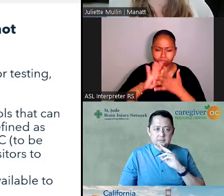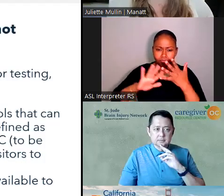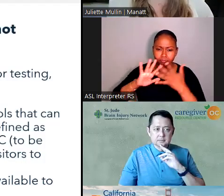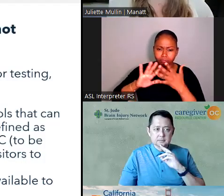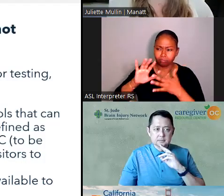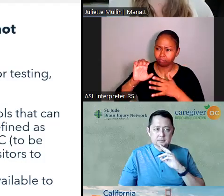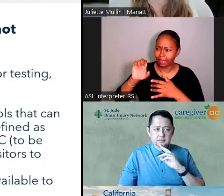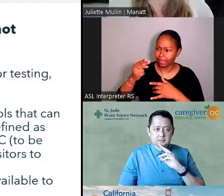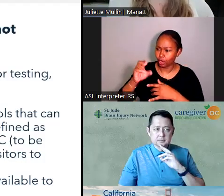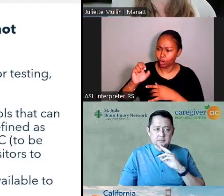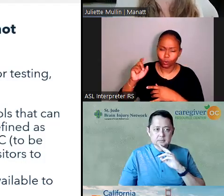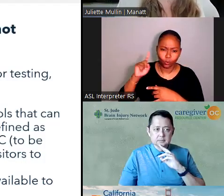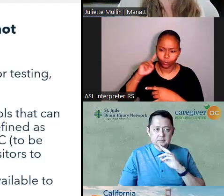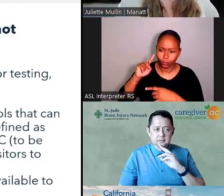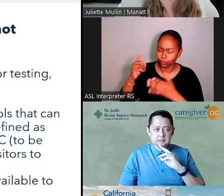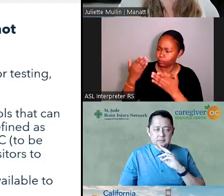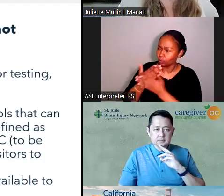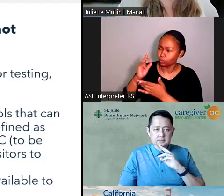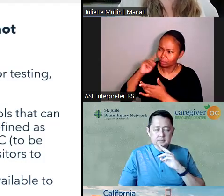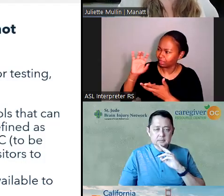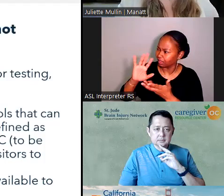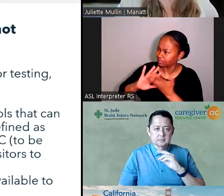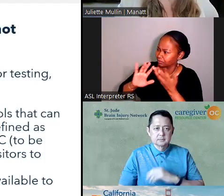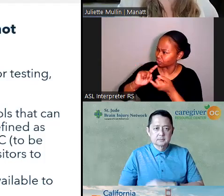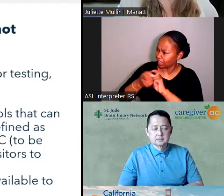an echo here, is there something we can do about that?